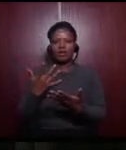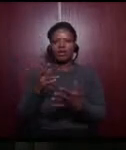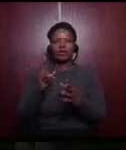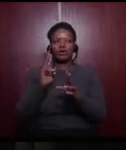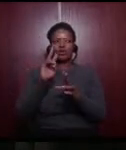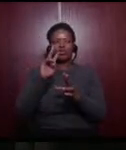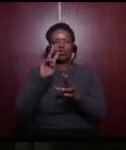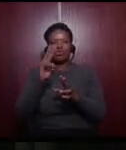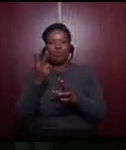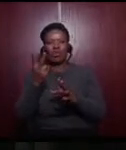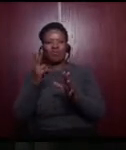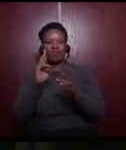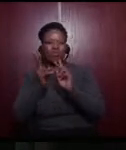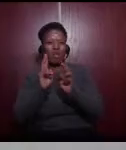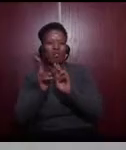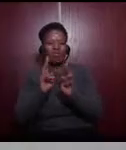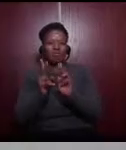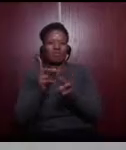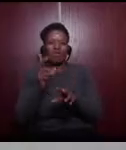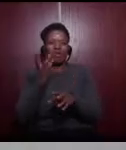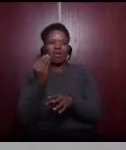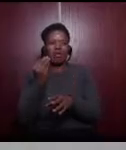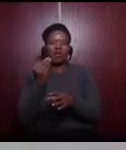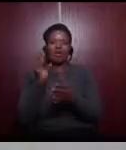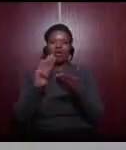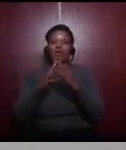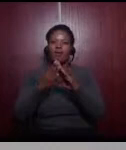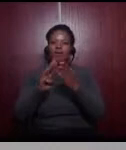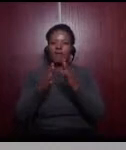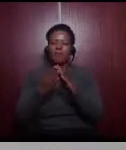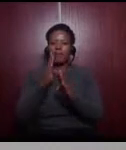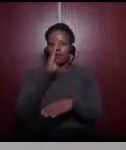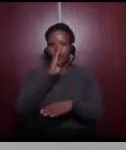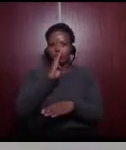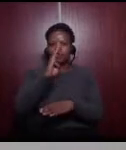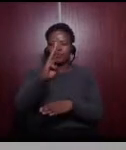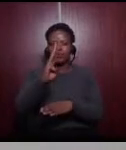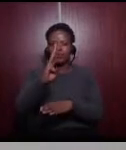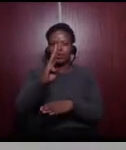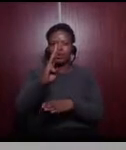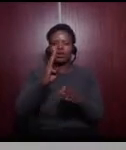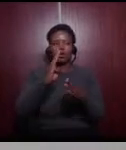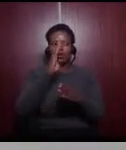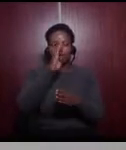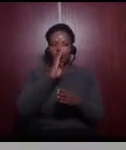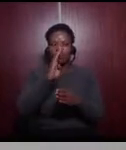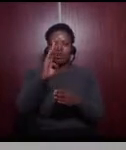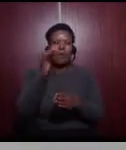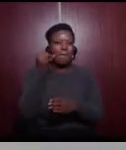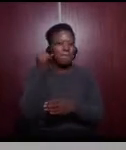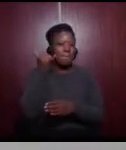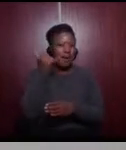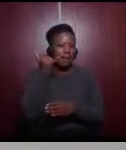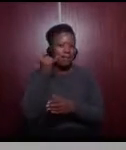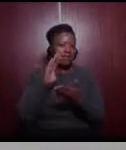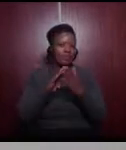number that communities can directly call when they need assistance. So we'll